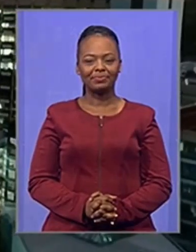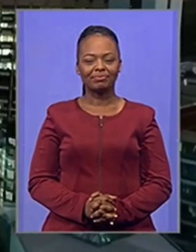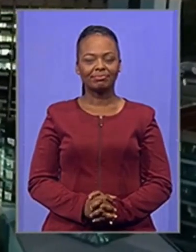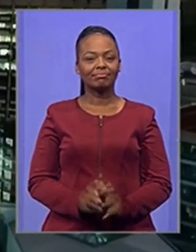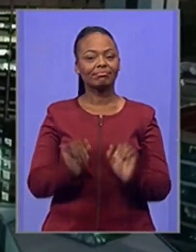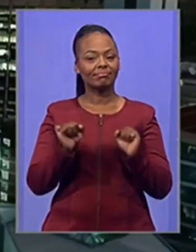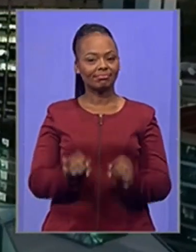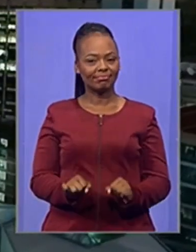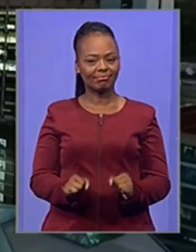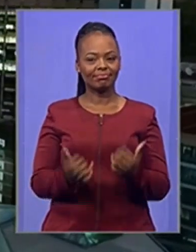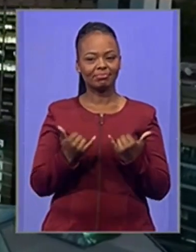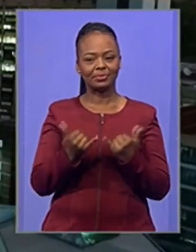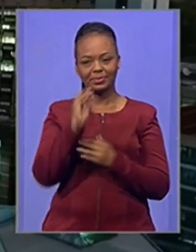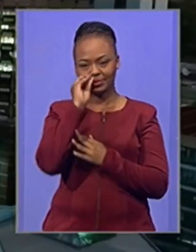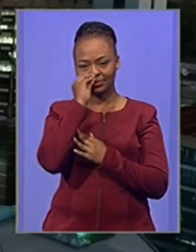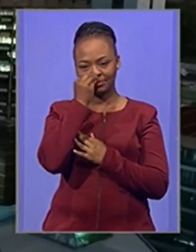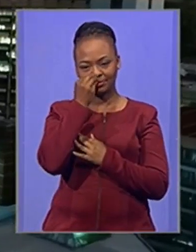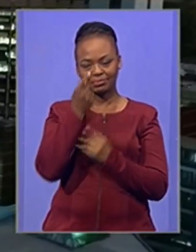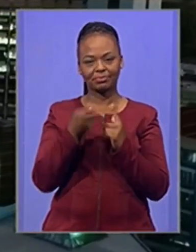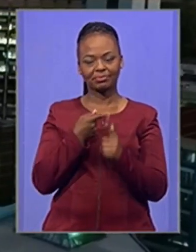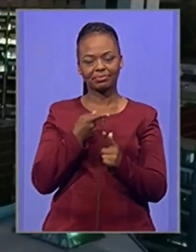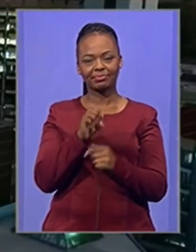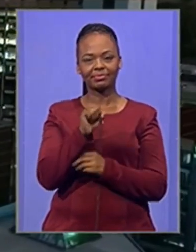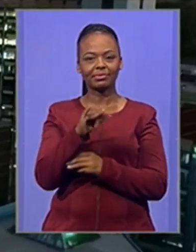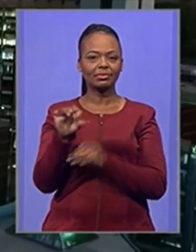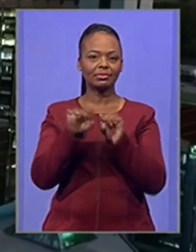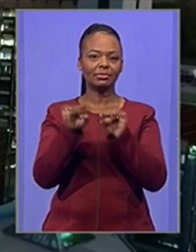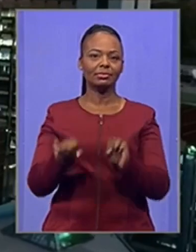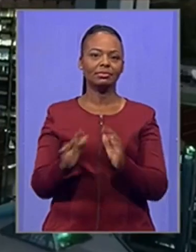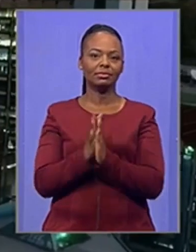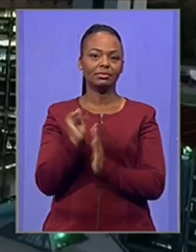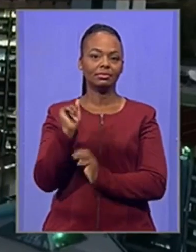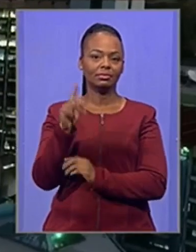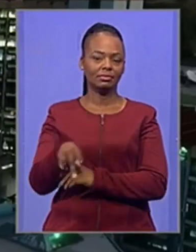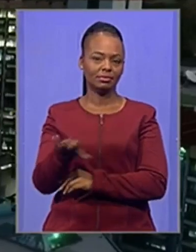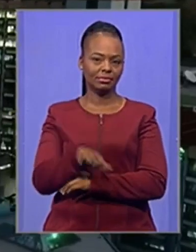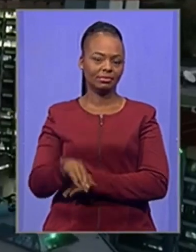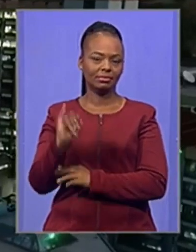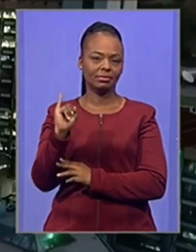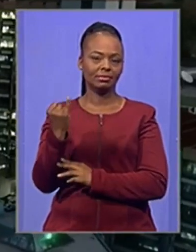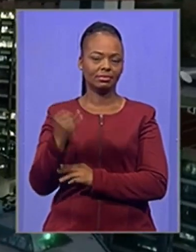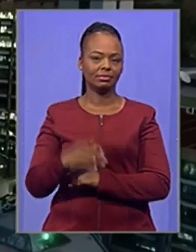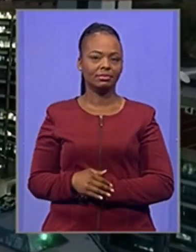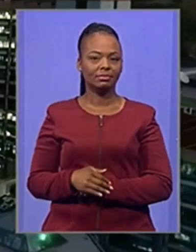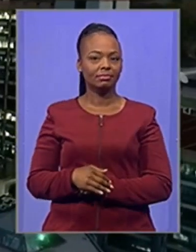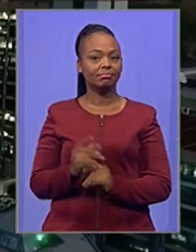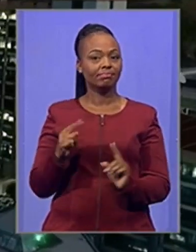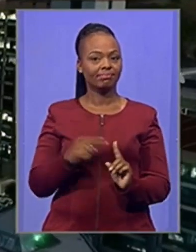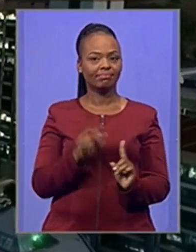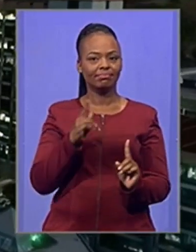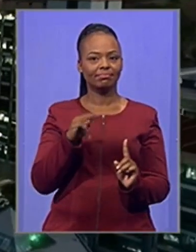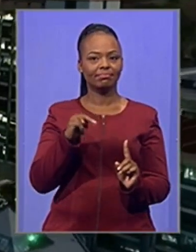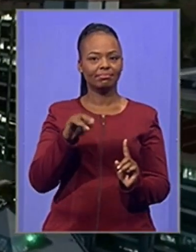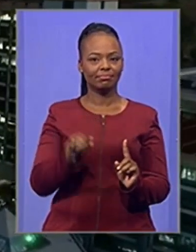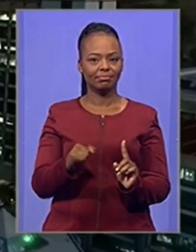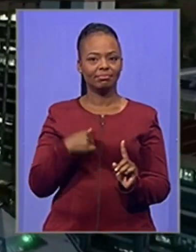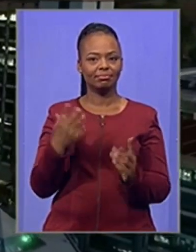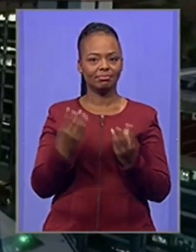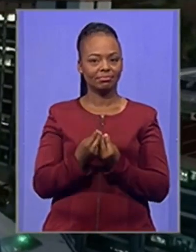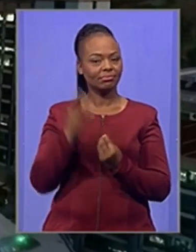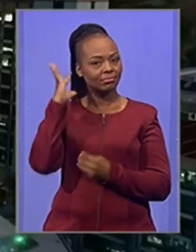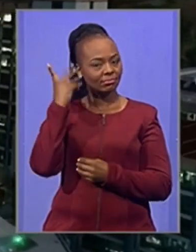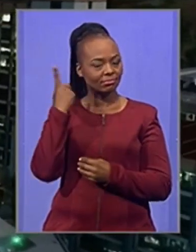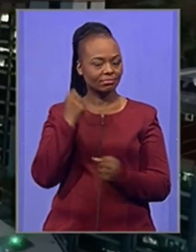Motho wetso ka tlhamalalo go tswa mo SABC Studio 10 Auckland Park, Johannesburg. Ke nna ke Adimilo Mwalusi mme ke na